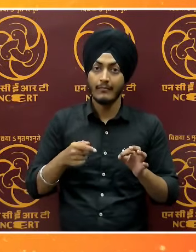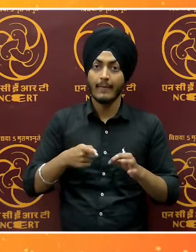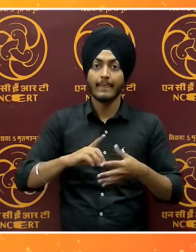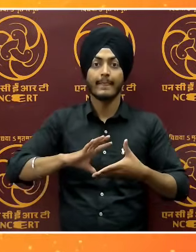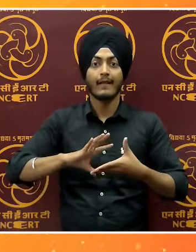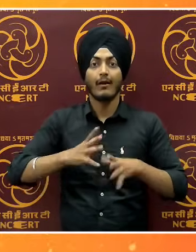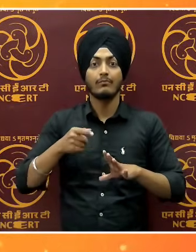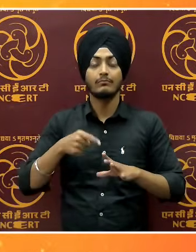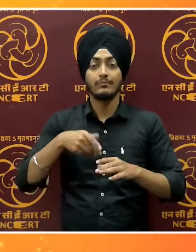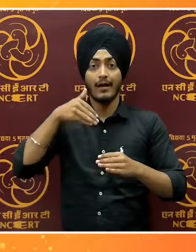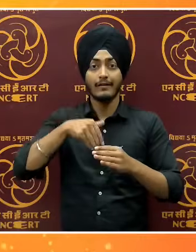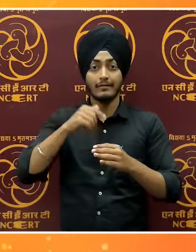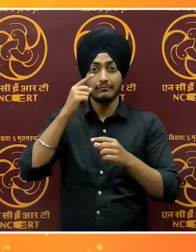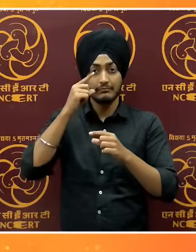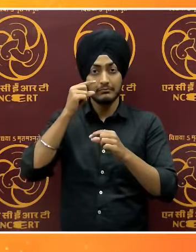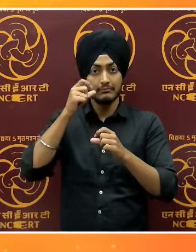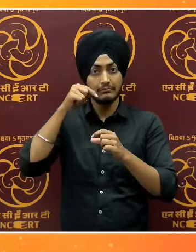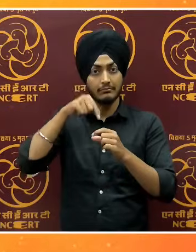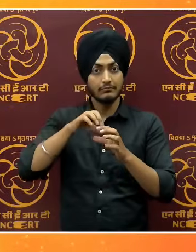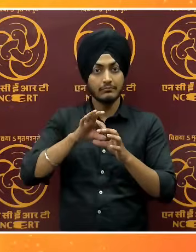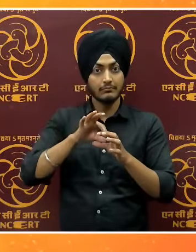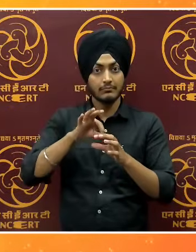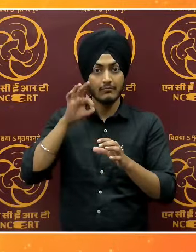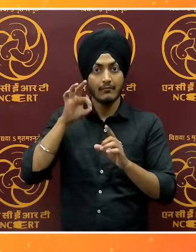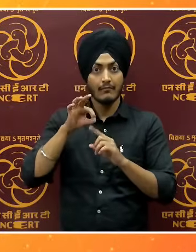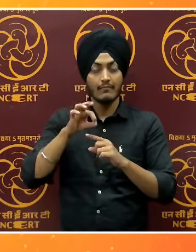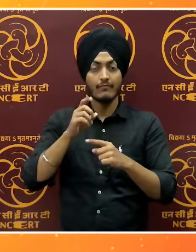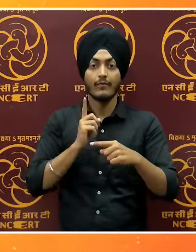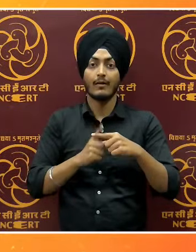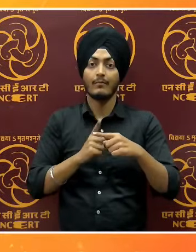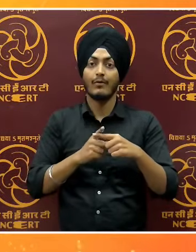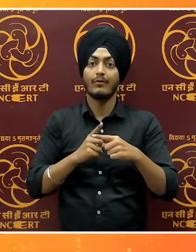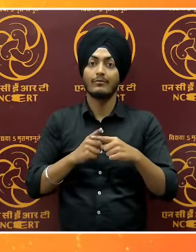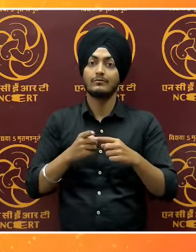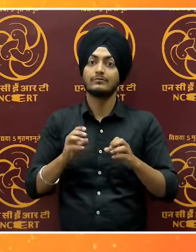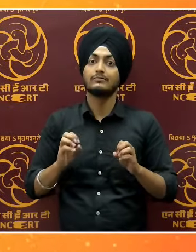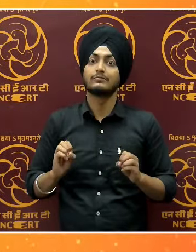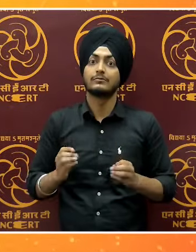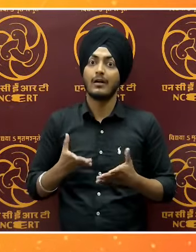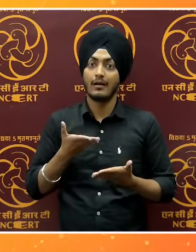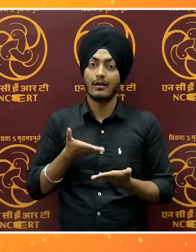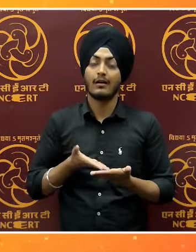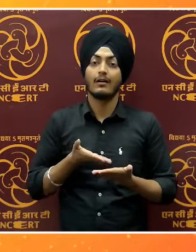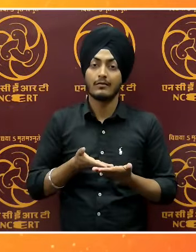that is electron beam. So the